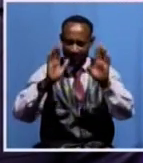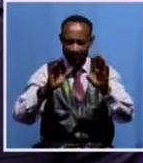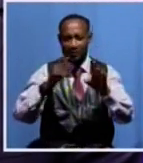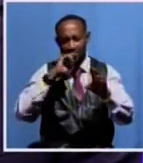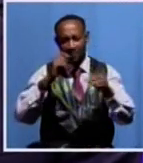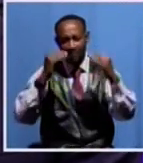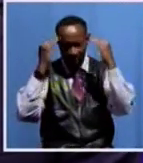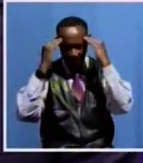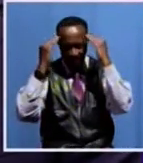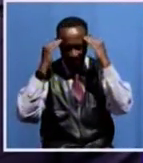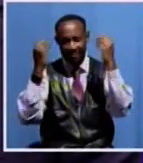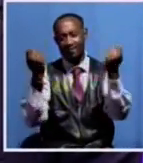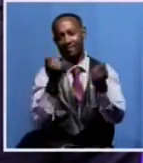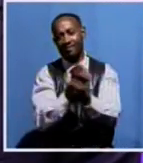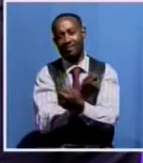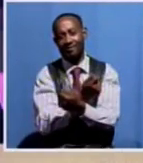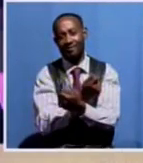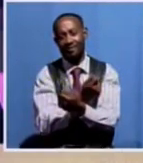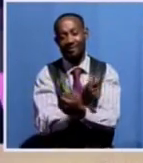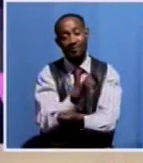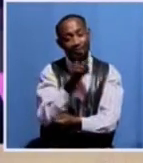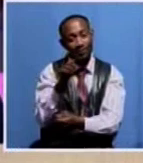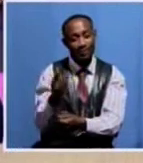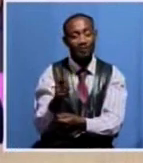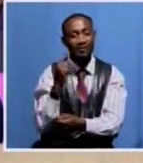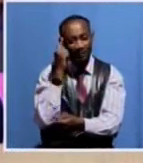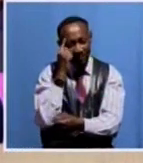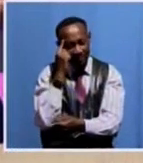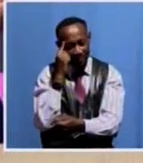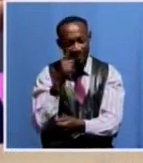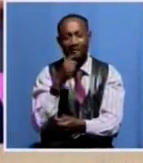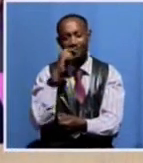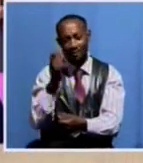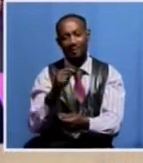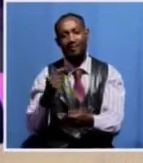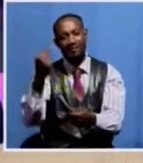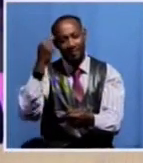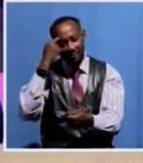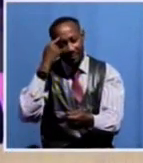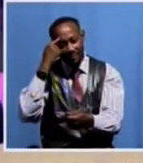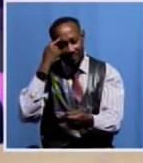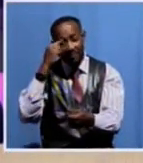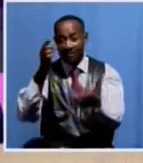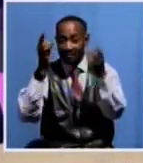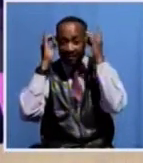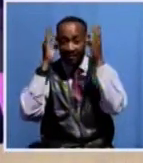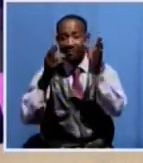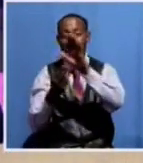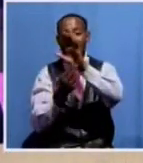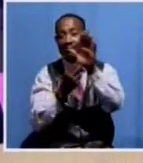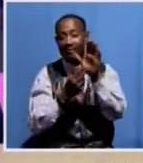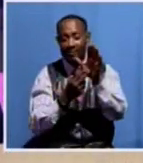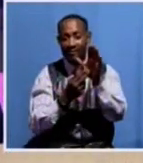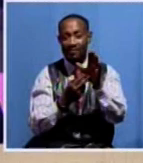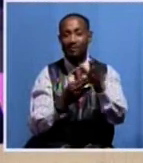position. Yeah. I mean, there was another argument that, look, sales tax would eliminate government's dangerous exposure to perpetual